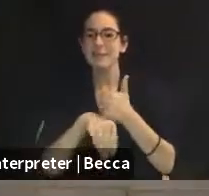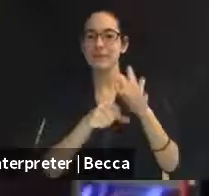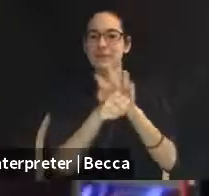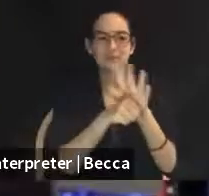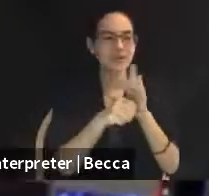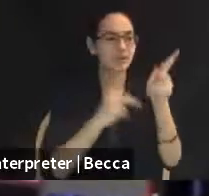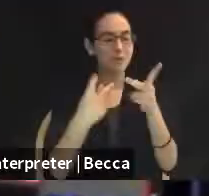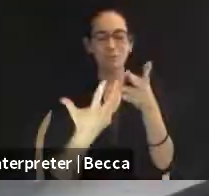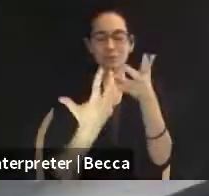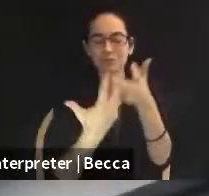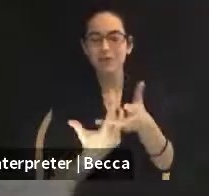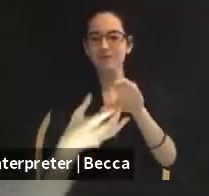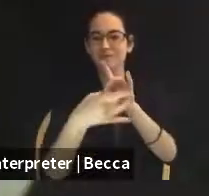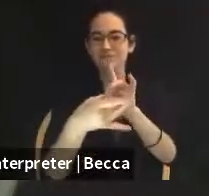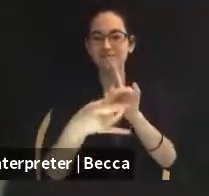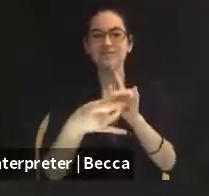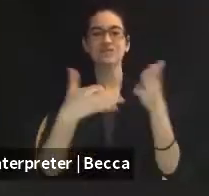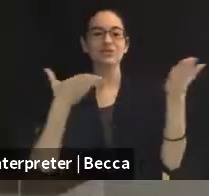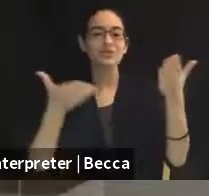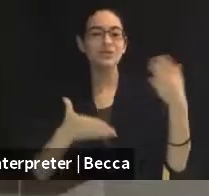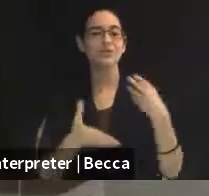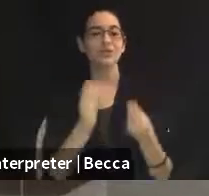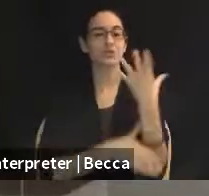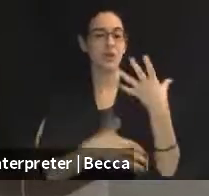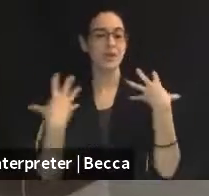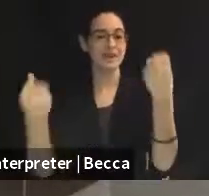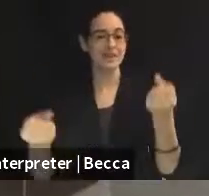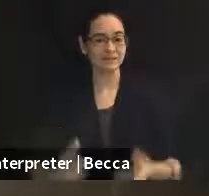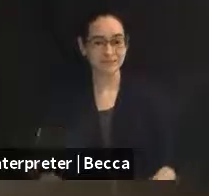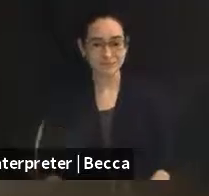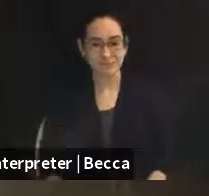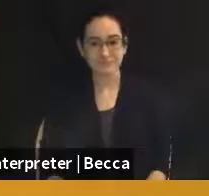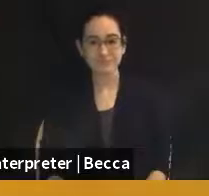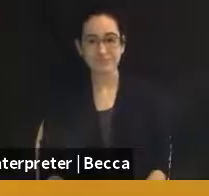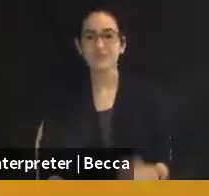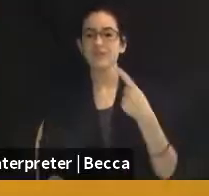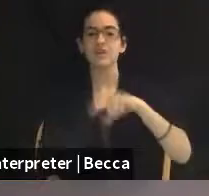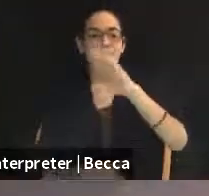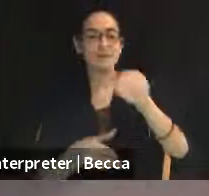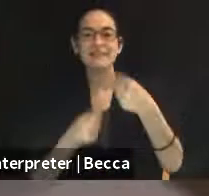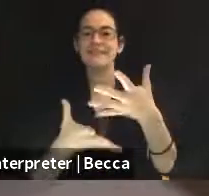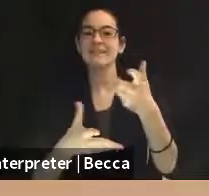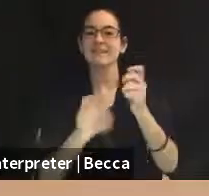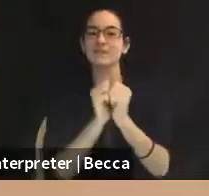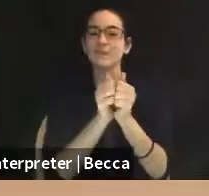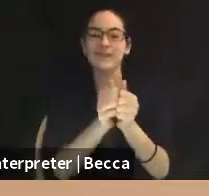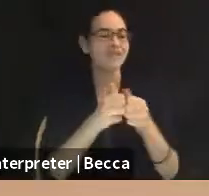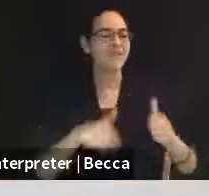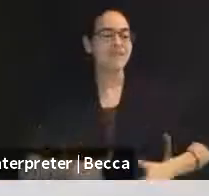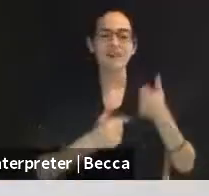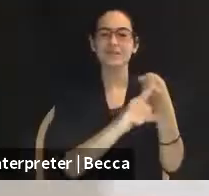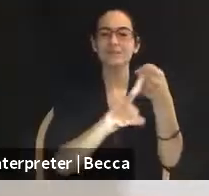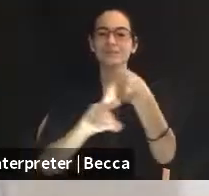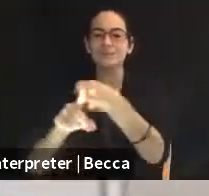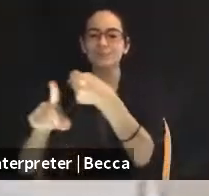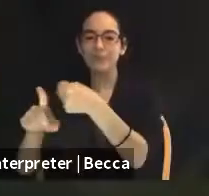belong, serve, grow, and heal. Through what we give together, lives are impacted,